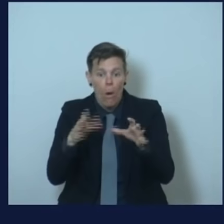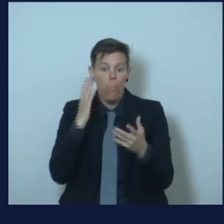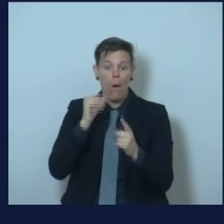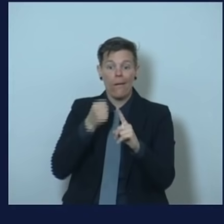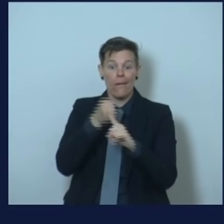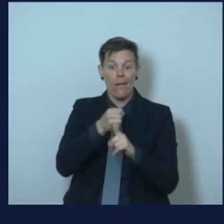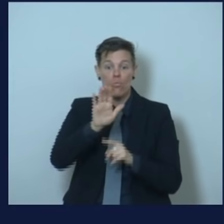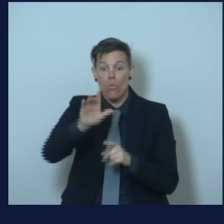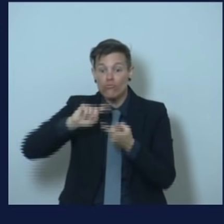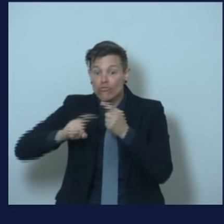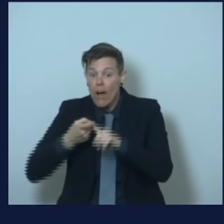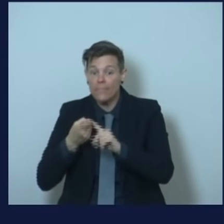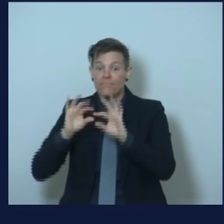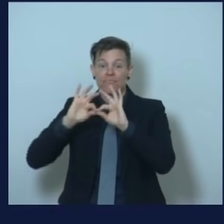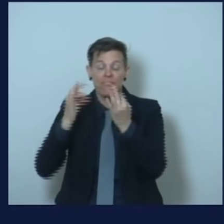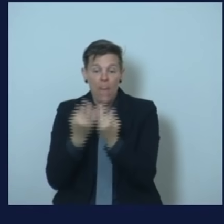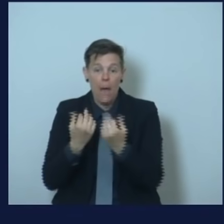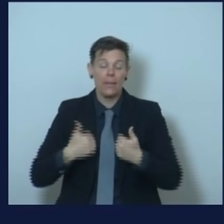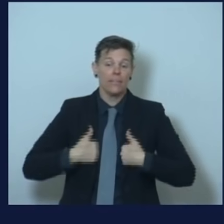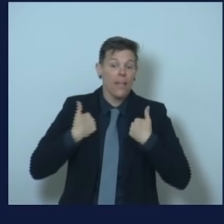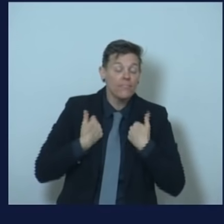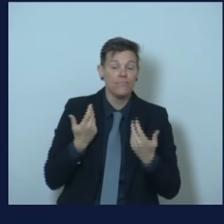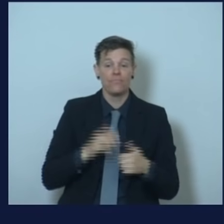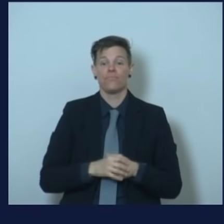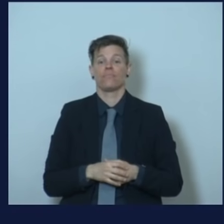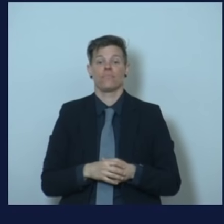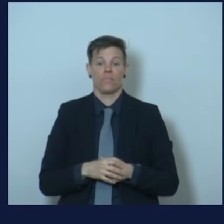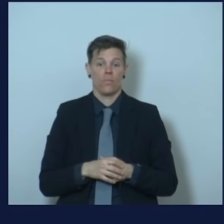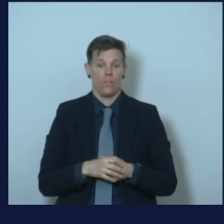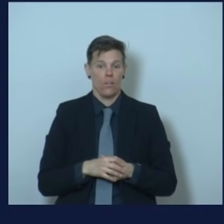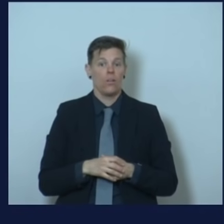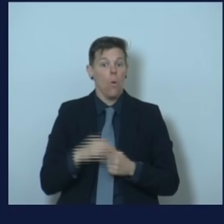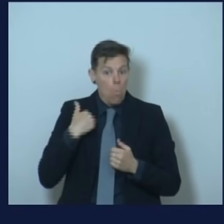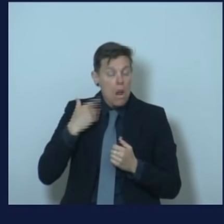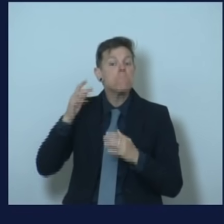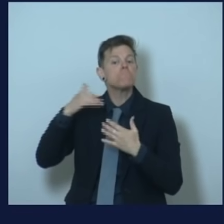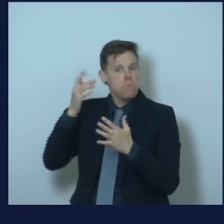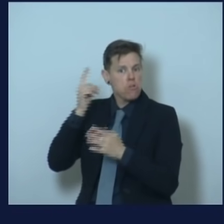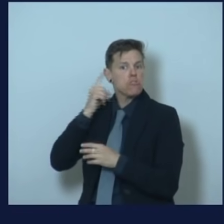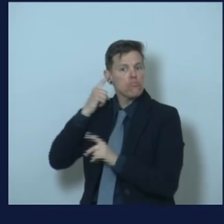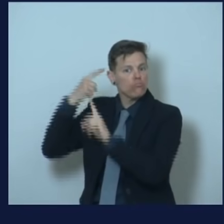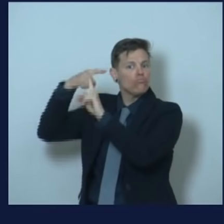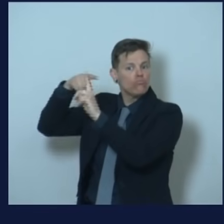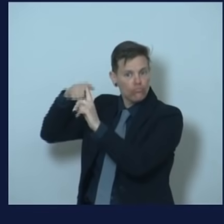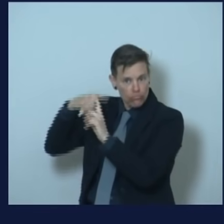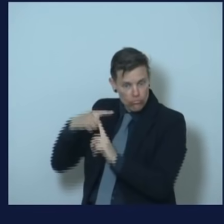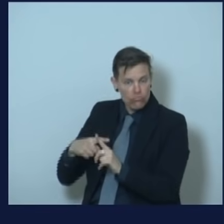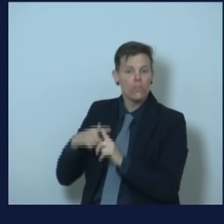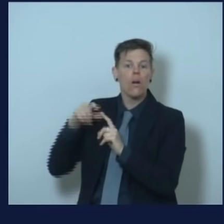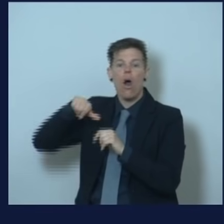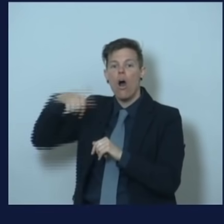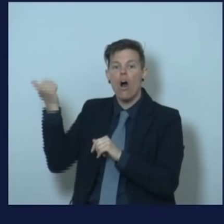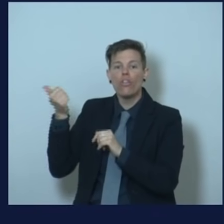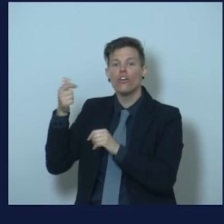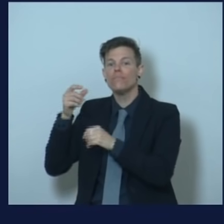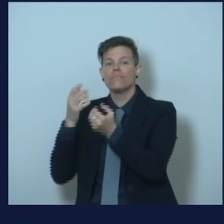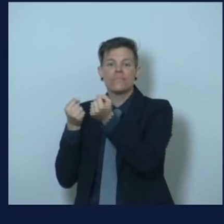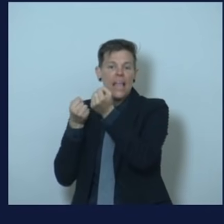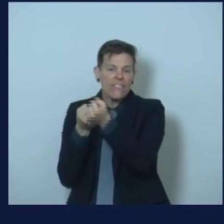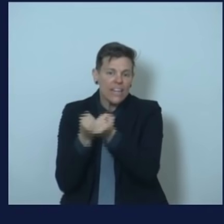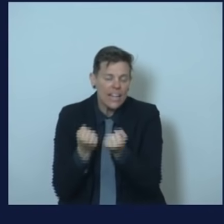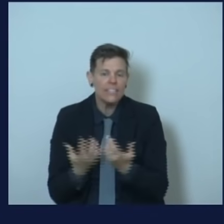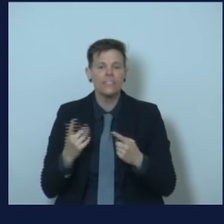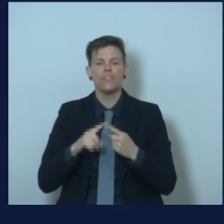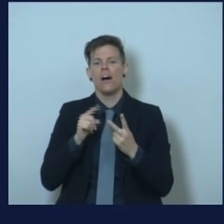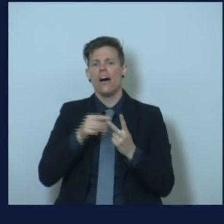good advice from our Recovery Council and all of our subgroups that are based on advocates, experts, small business